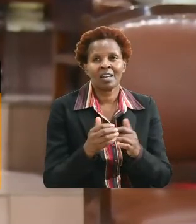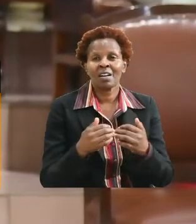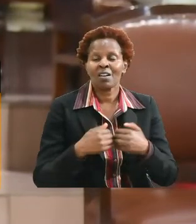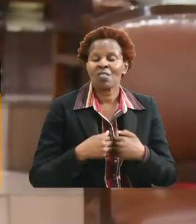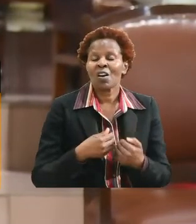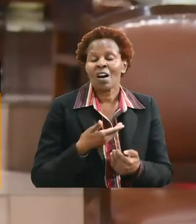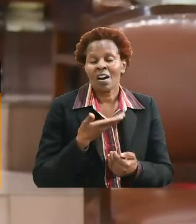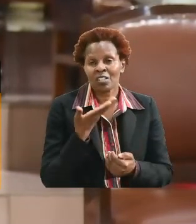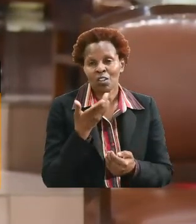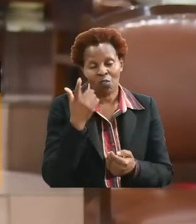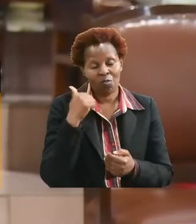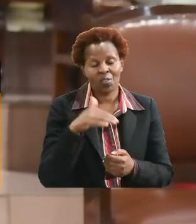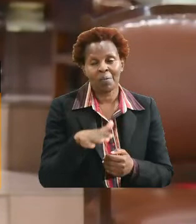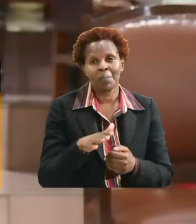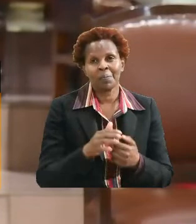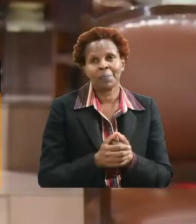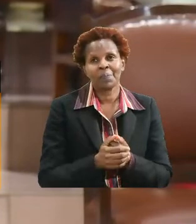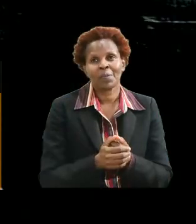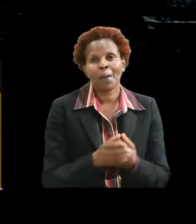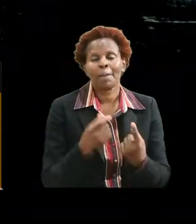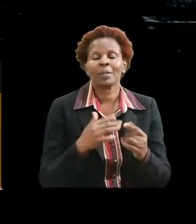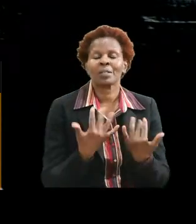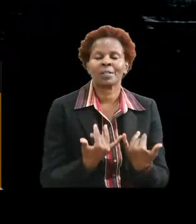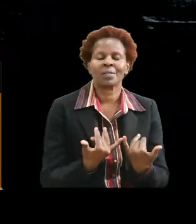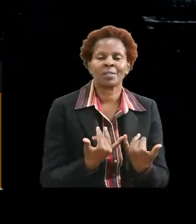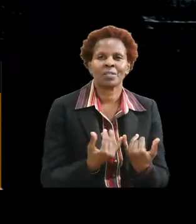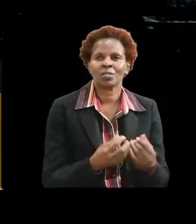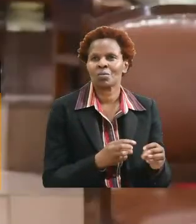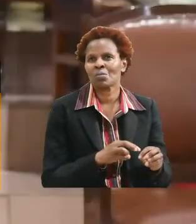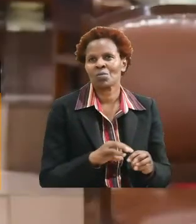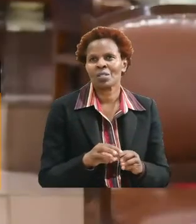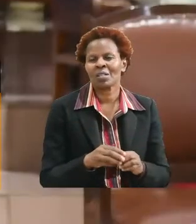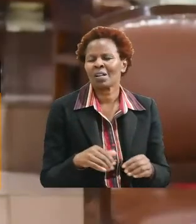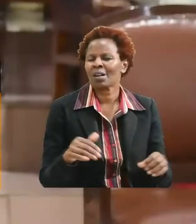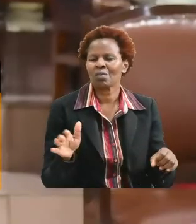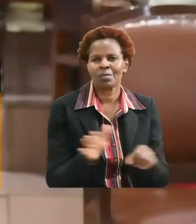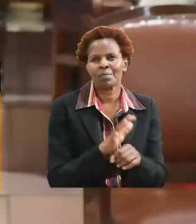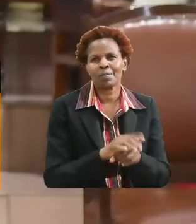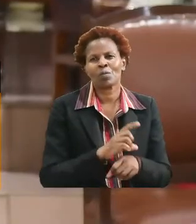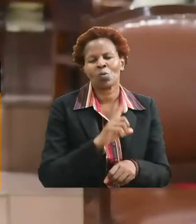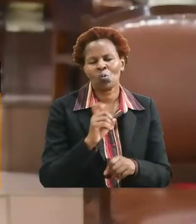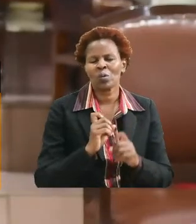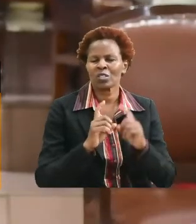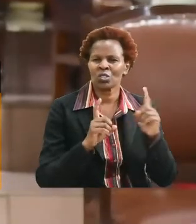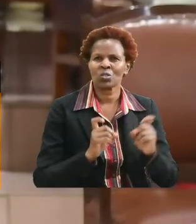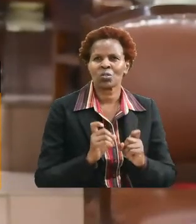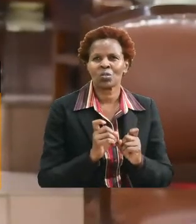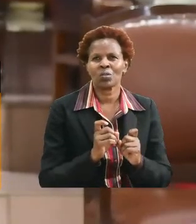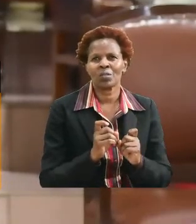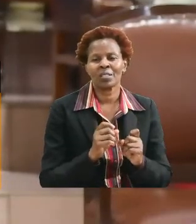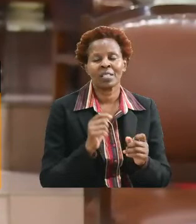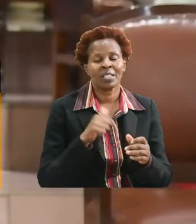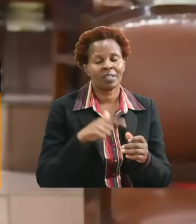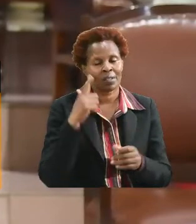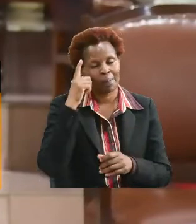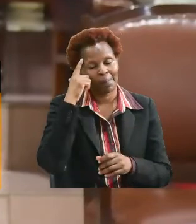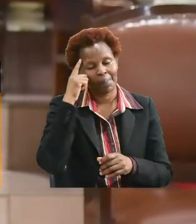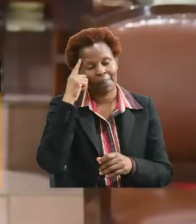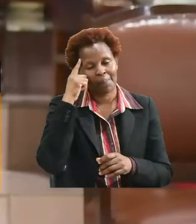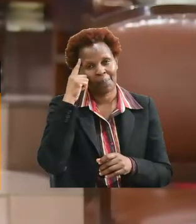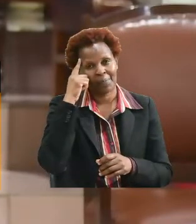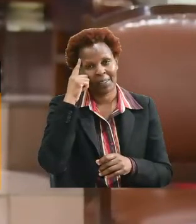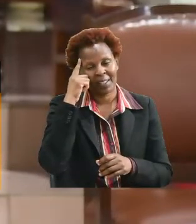for them. But now he is leaving. So there were many questions that were going through their minds. So they